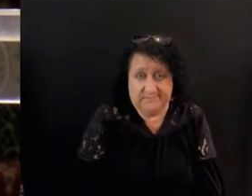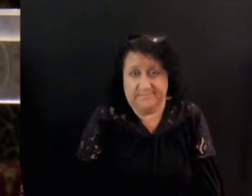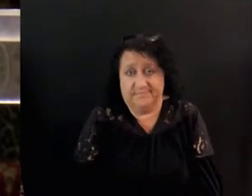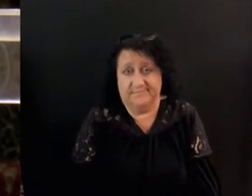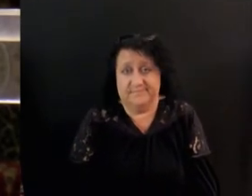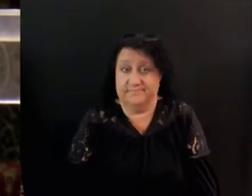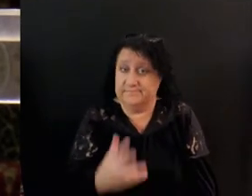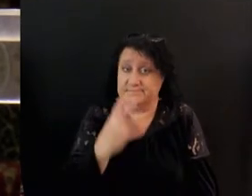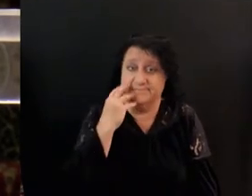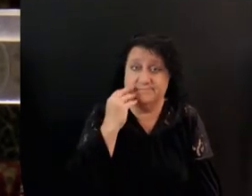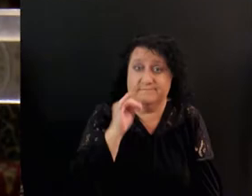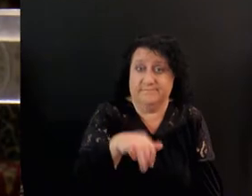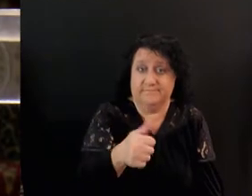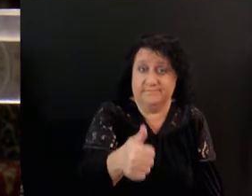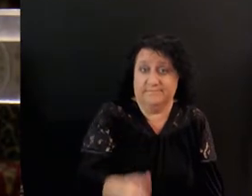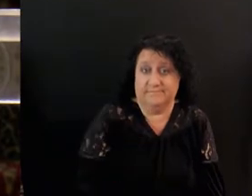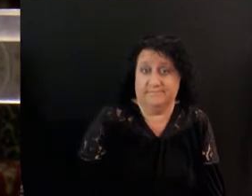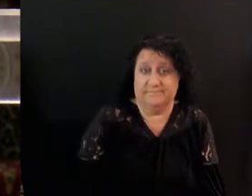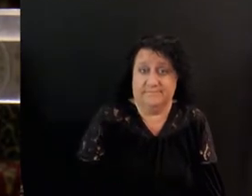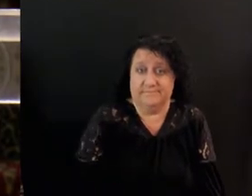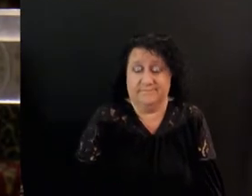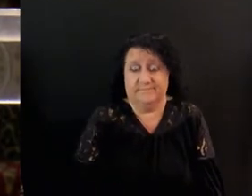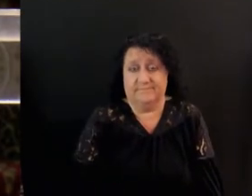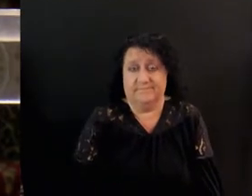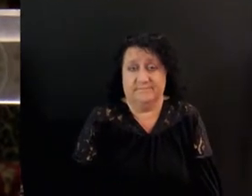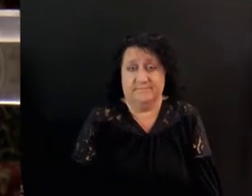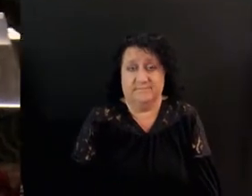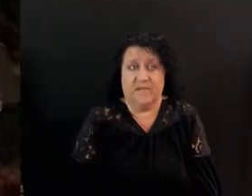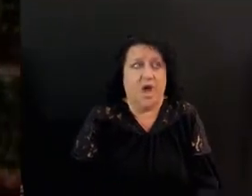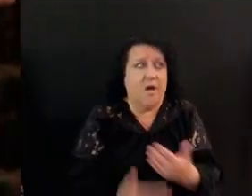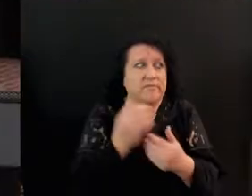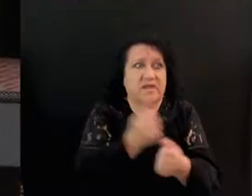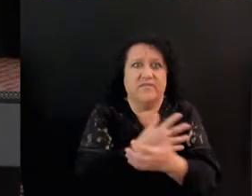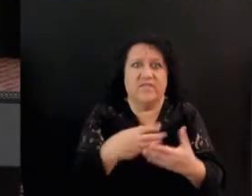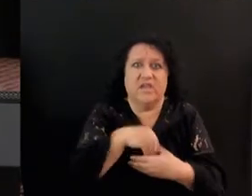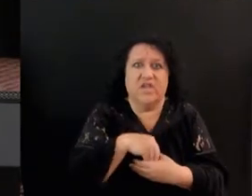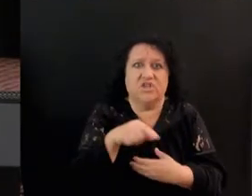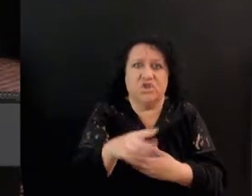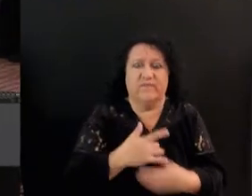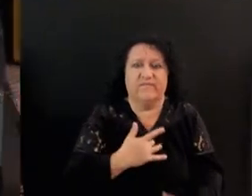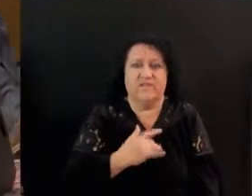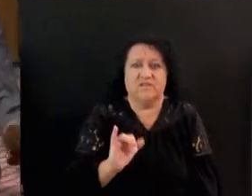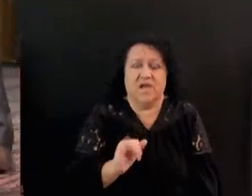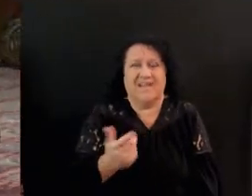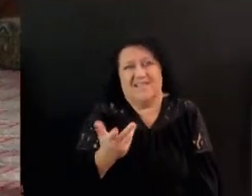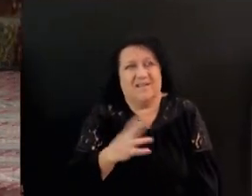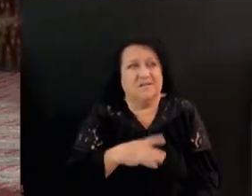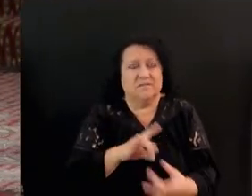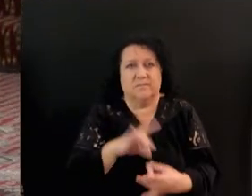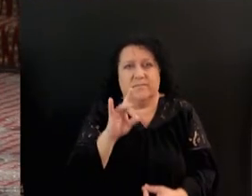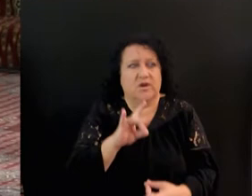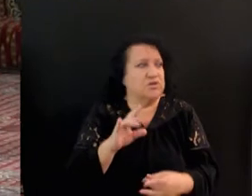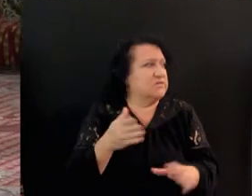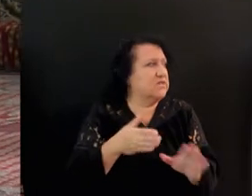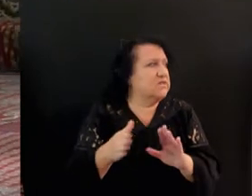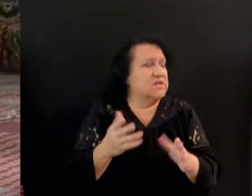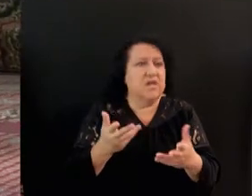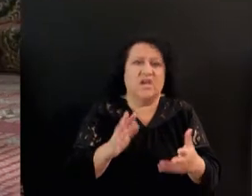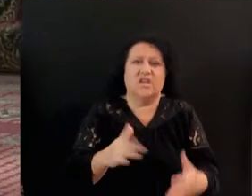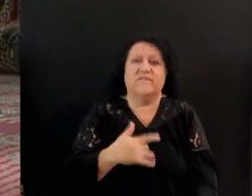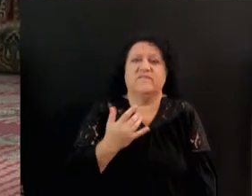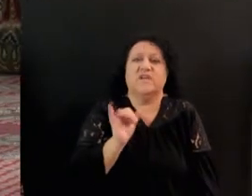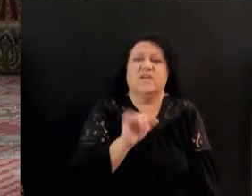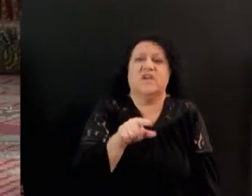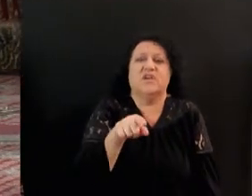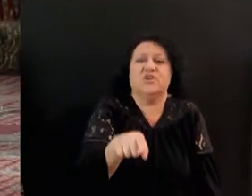Have you been there? Where almost everything in you feels like, at least in a spiritual sense, you feel like you are that